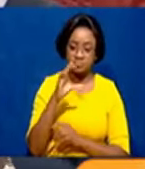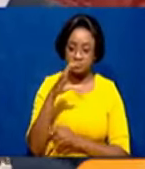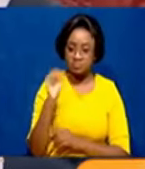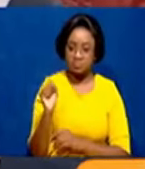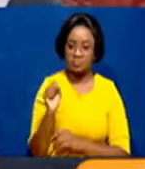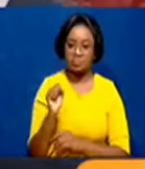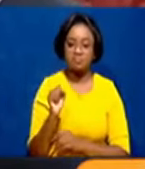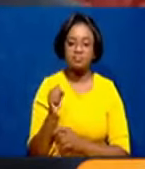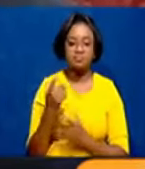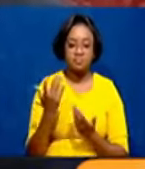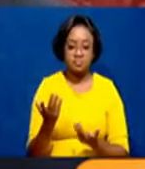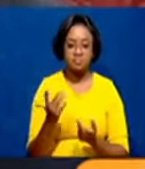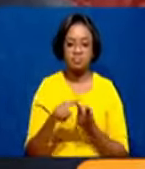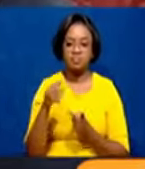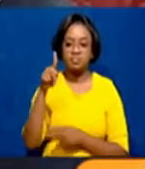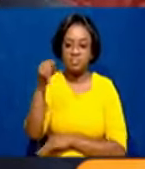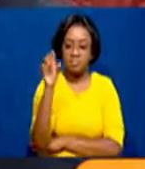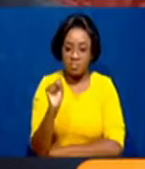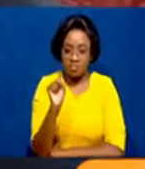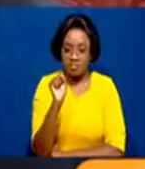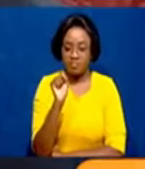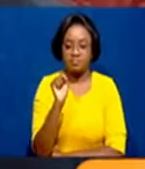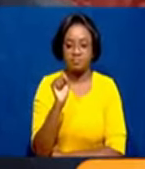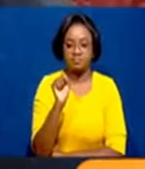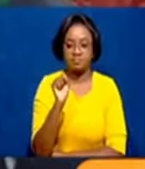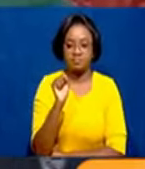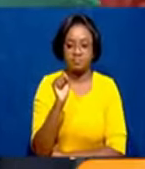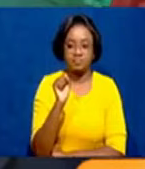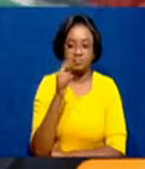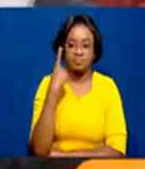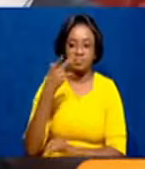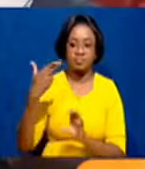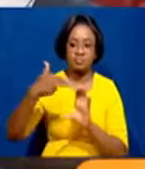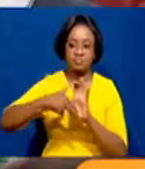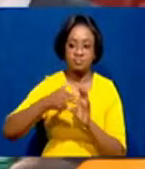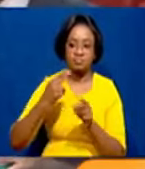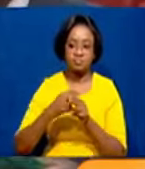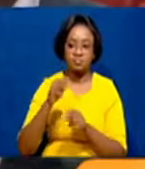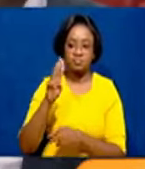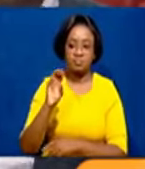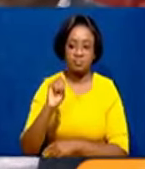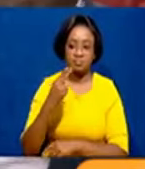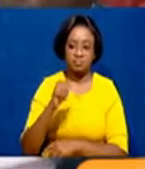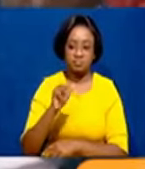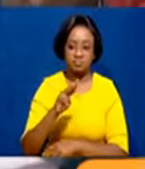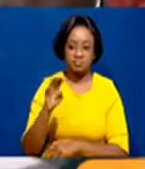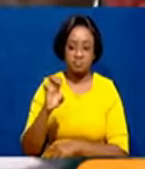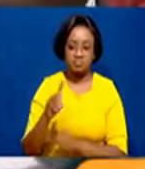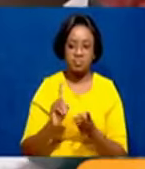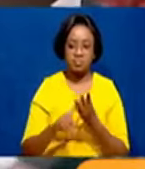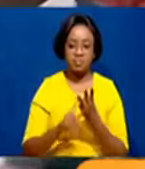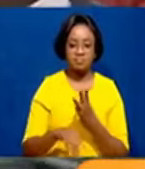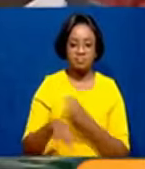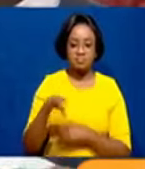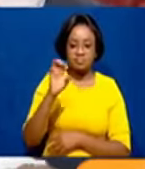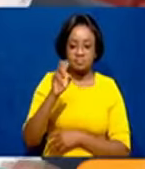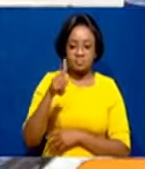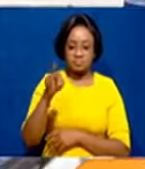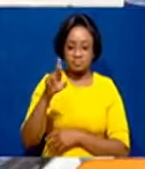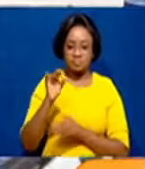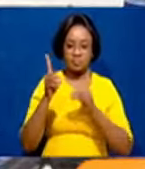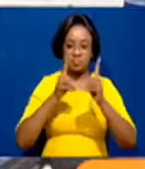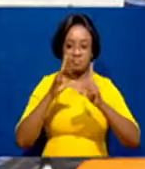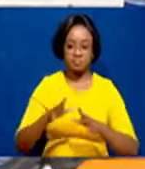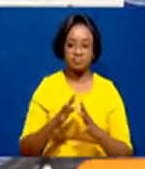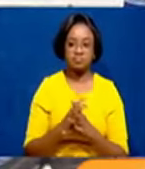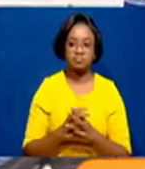Davis Chirchir, Principal Secretary of the State Department of Petroleum Mohamed Liban, and EPRA Director General Daniel Kiptoa